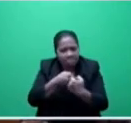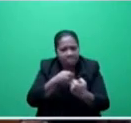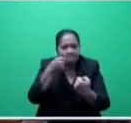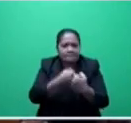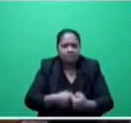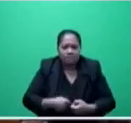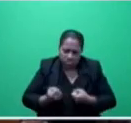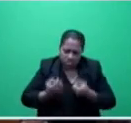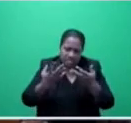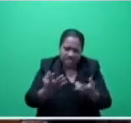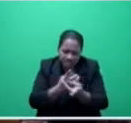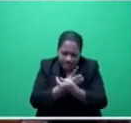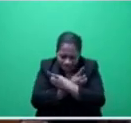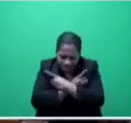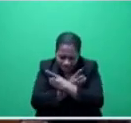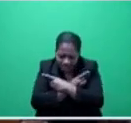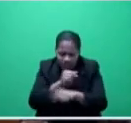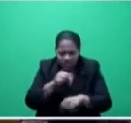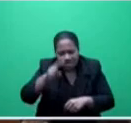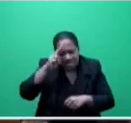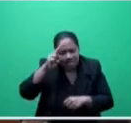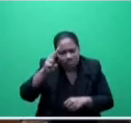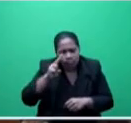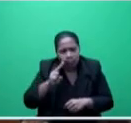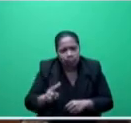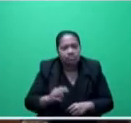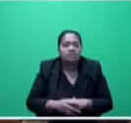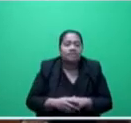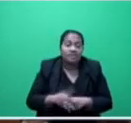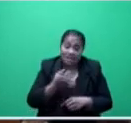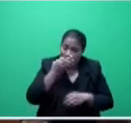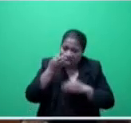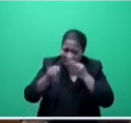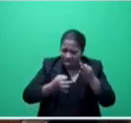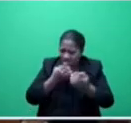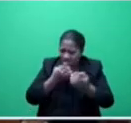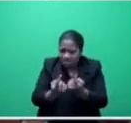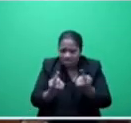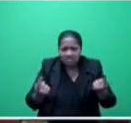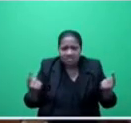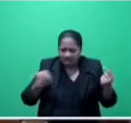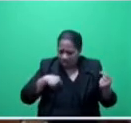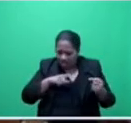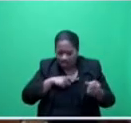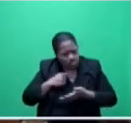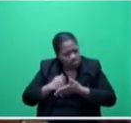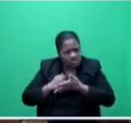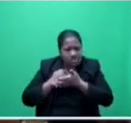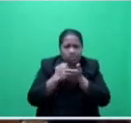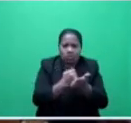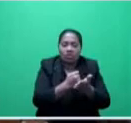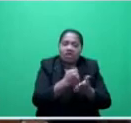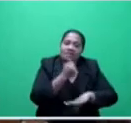and dignity of this nation intact. And I ask each one of us to support this